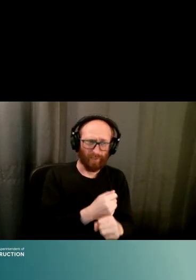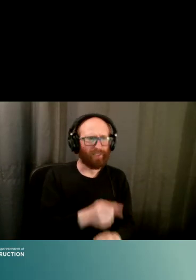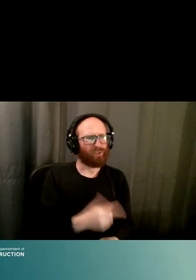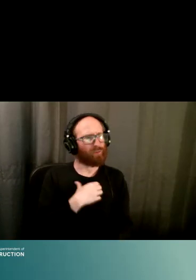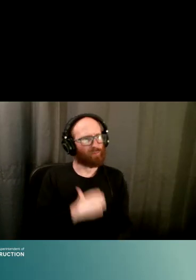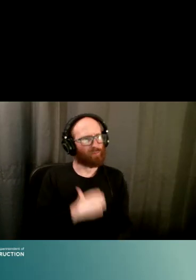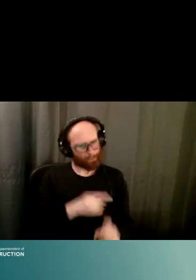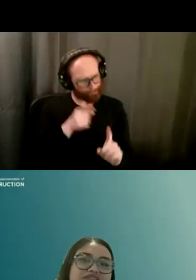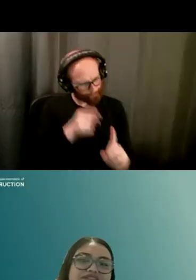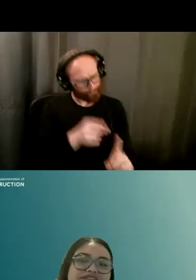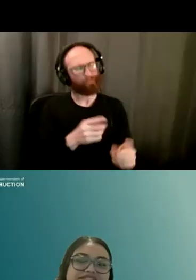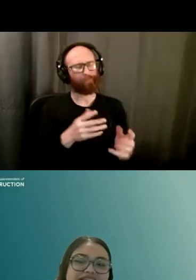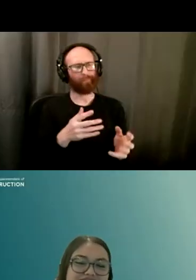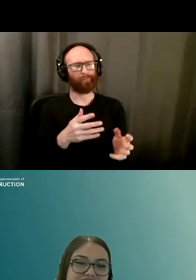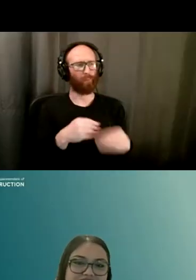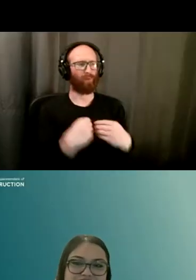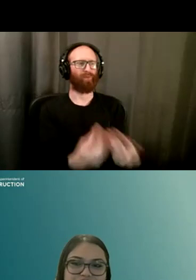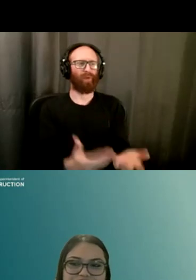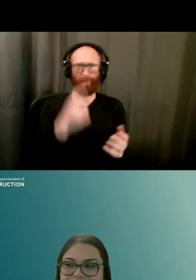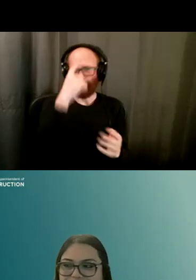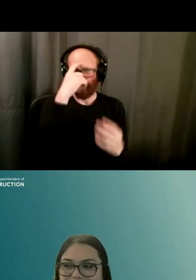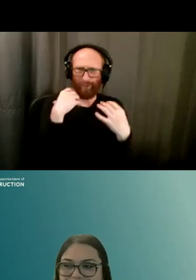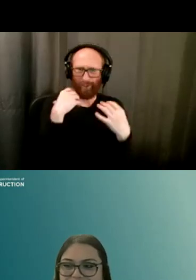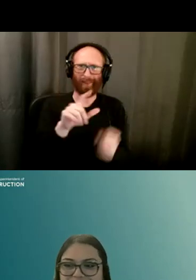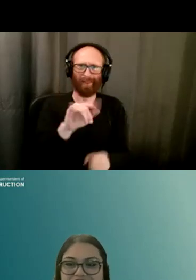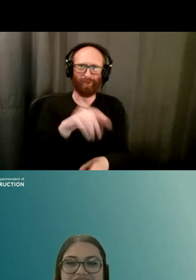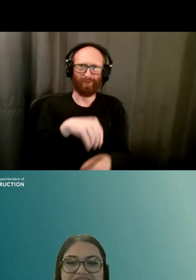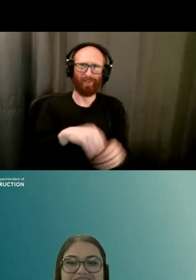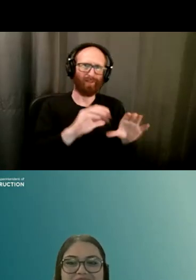providing mental health literacy in the classroom.